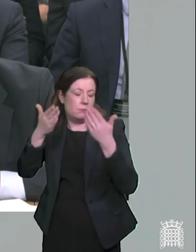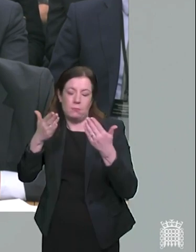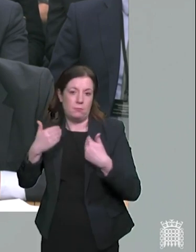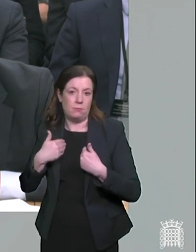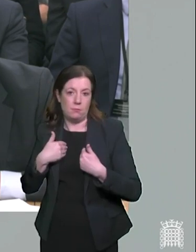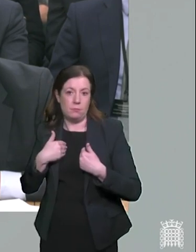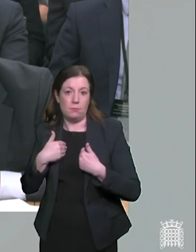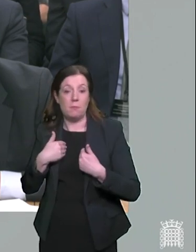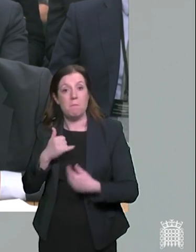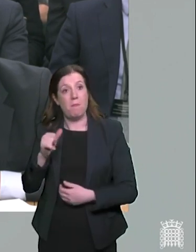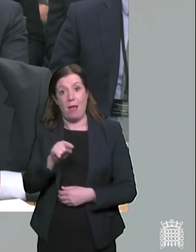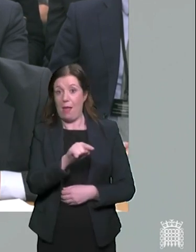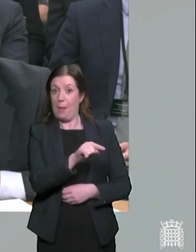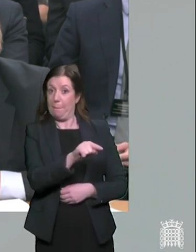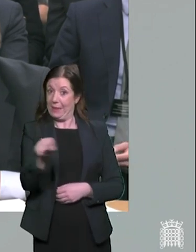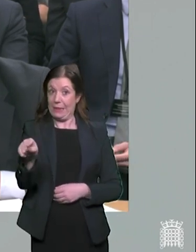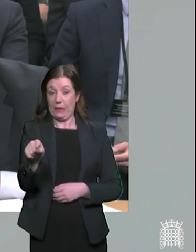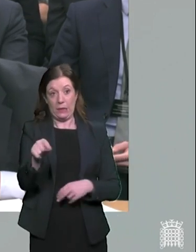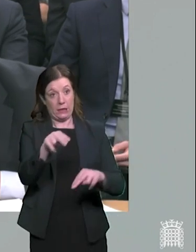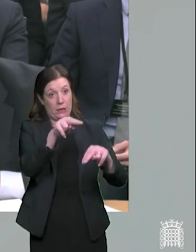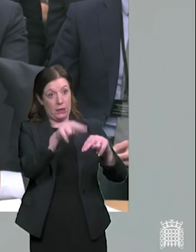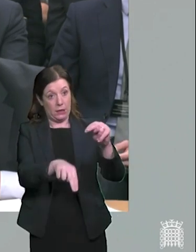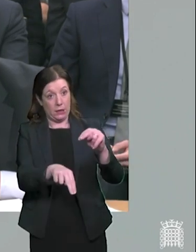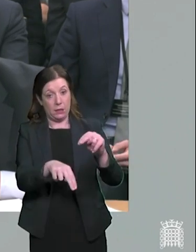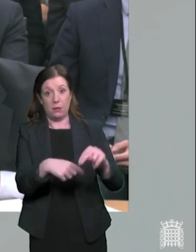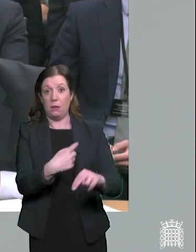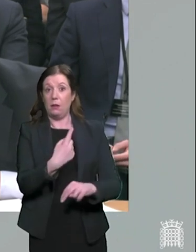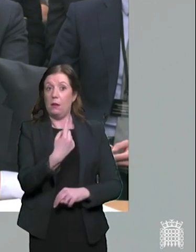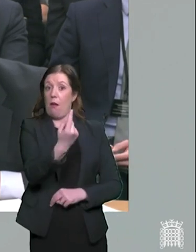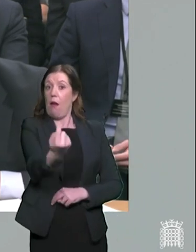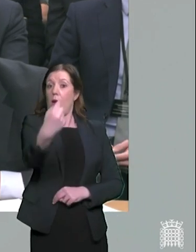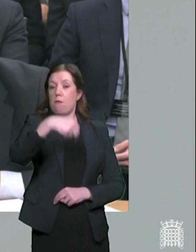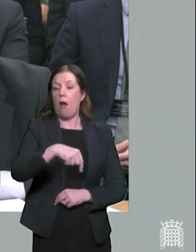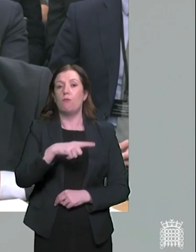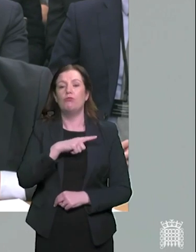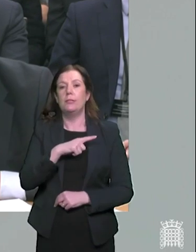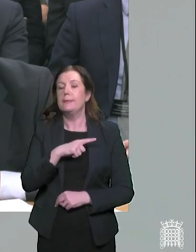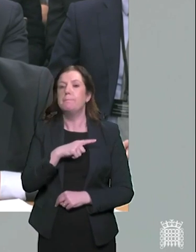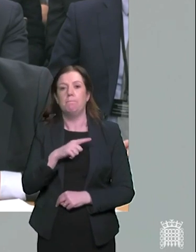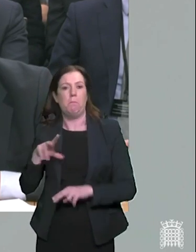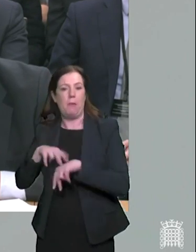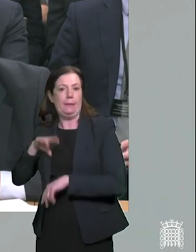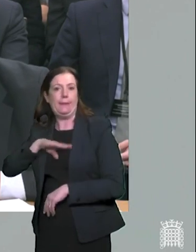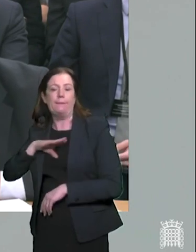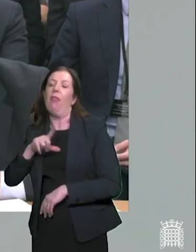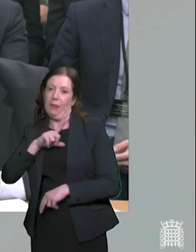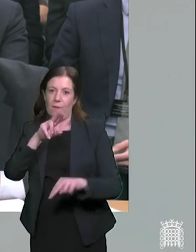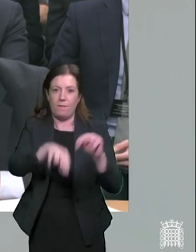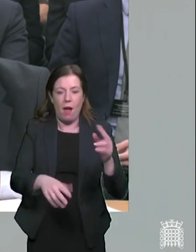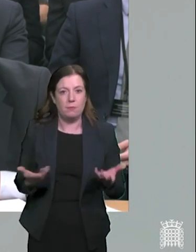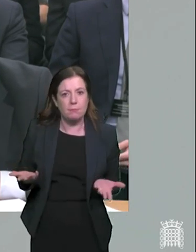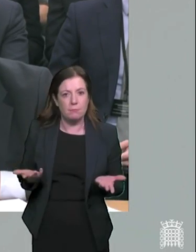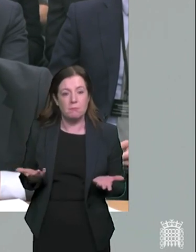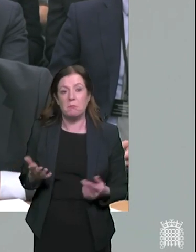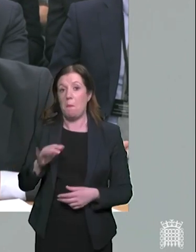issued to people who had not a good enough reason to come in from home to that gathering, or people who had